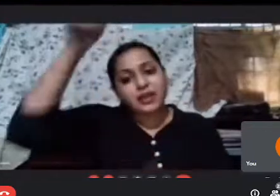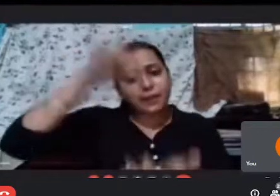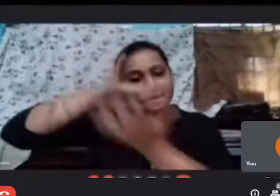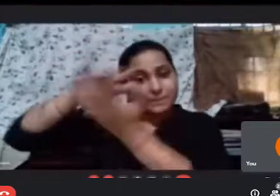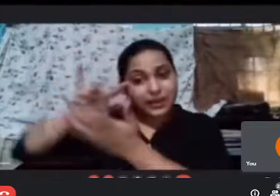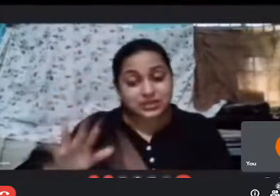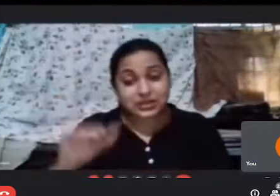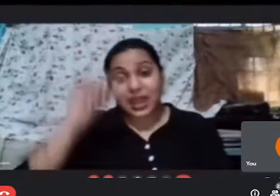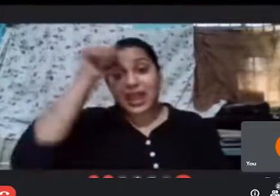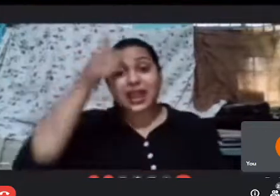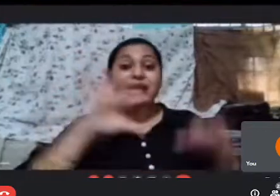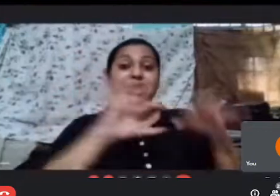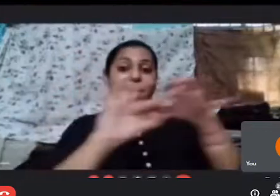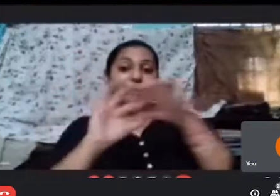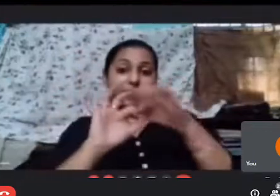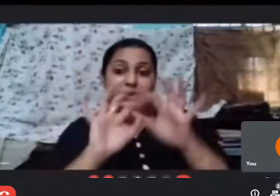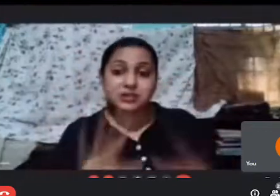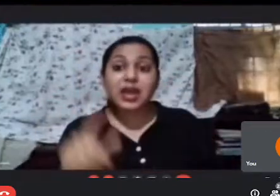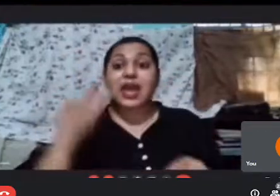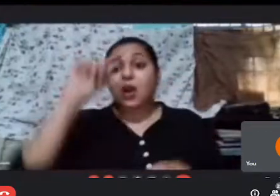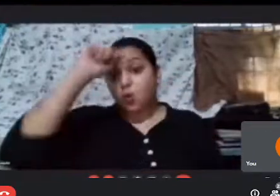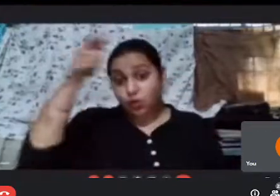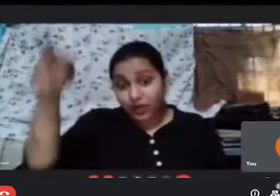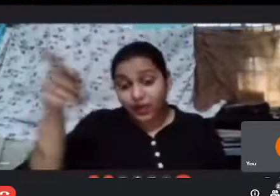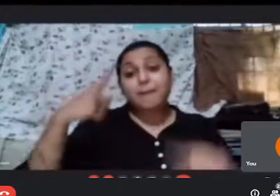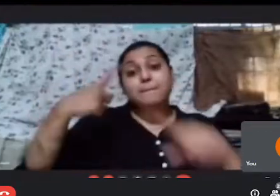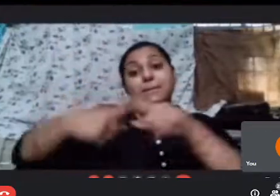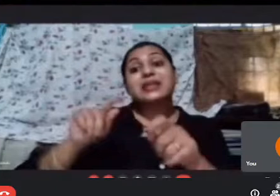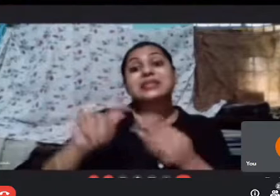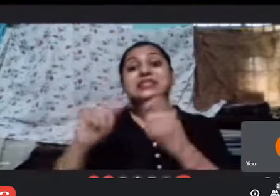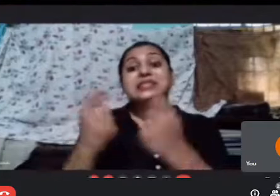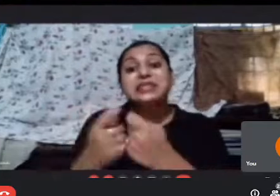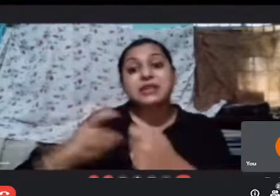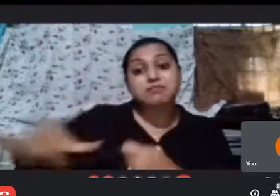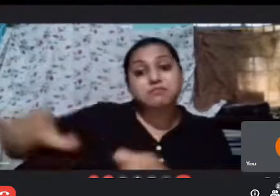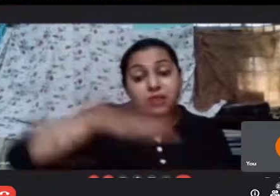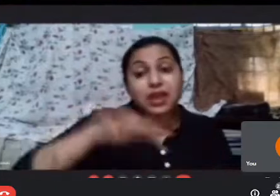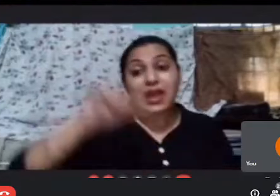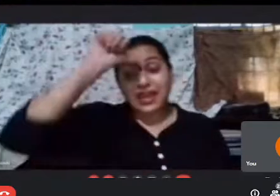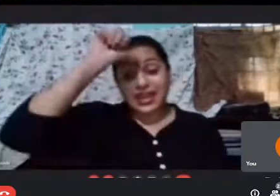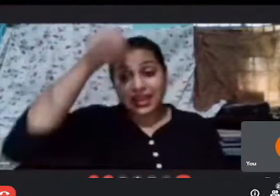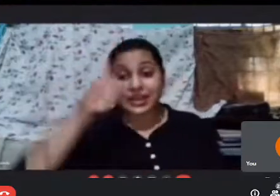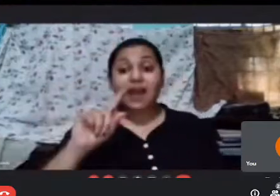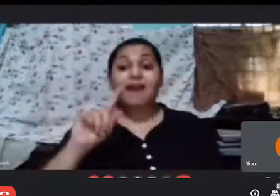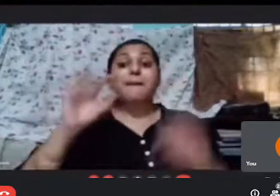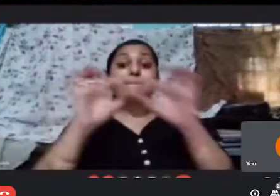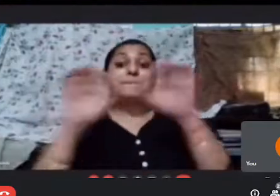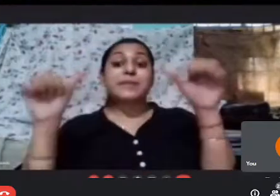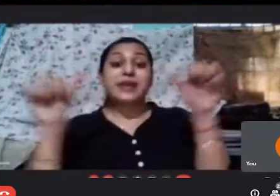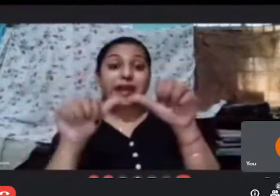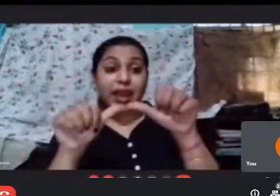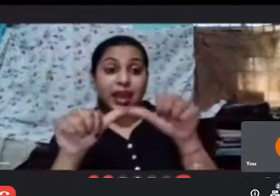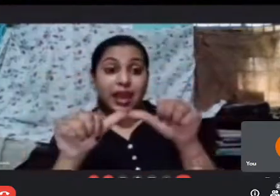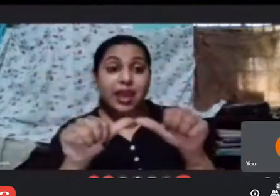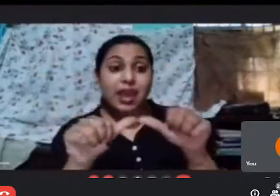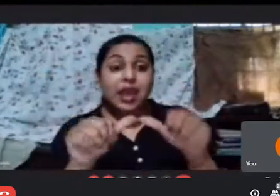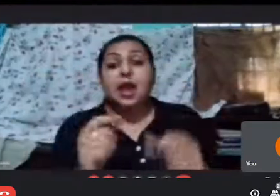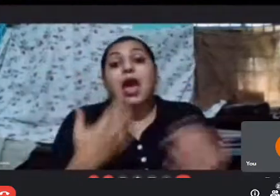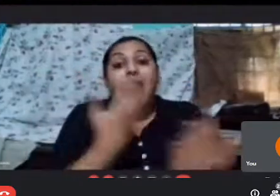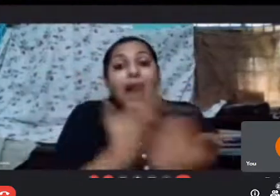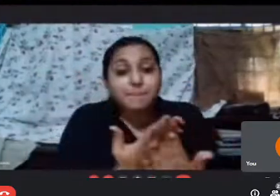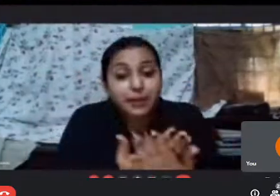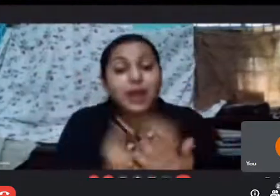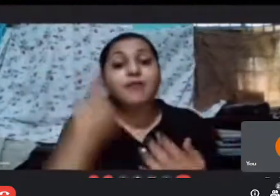her colleagues developed and implemented India's first BA in Applied Sign Language Studies,